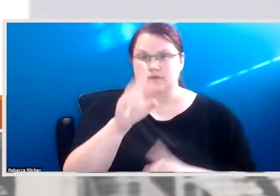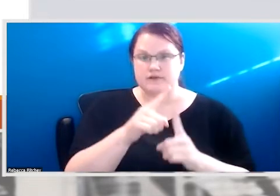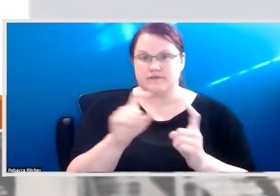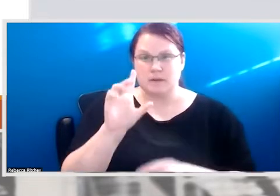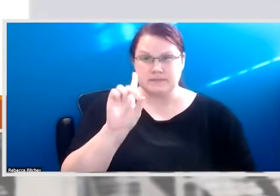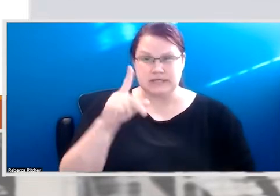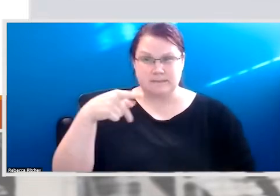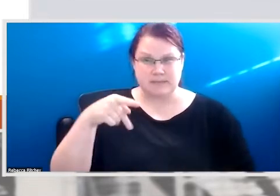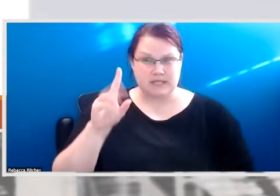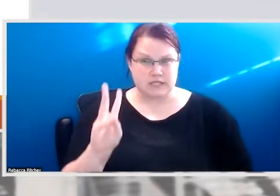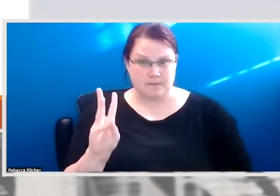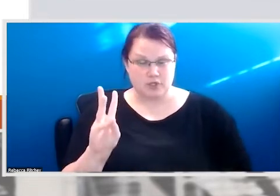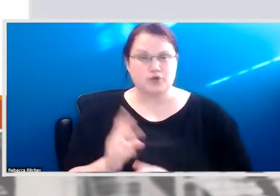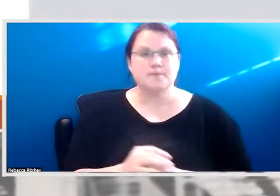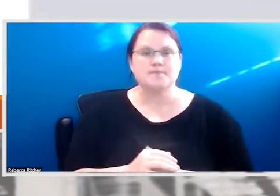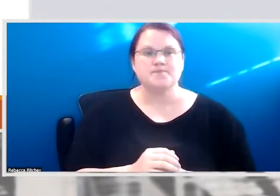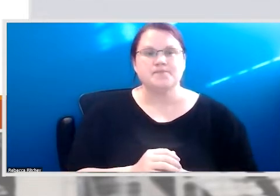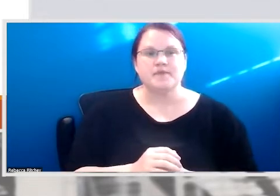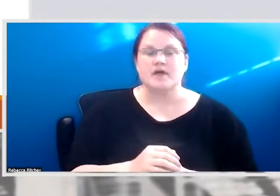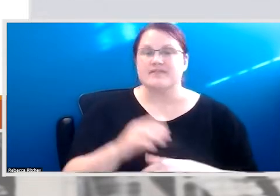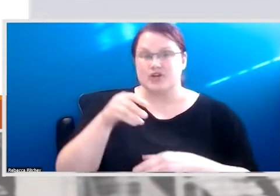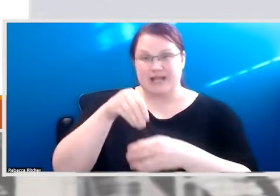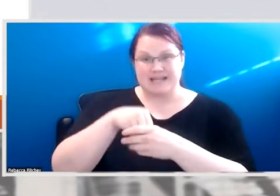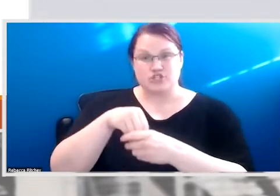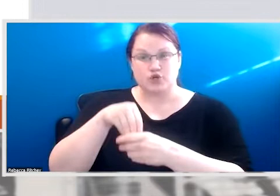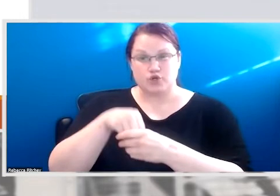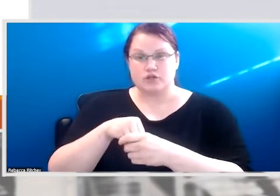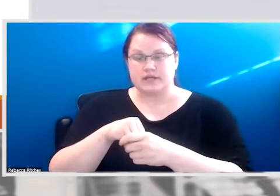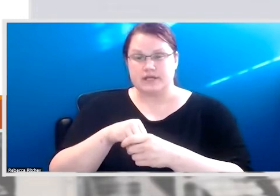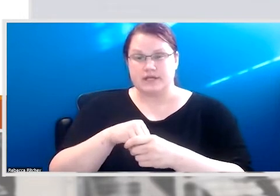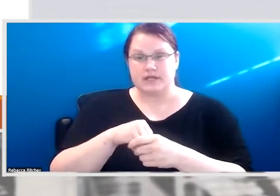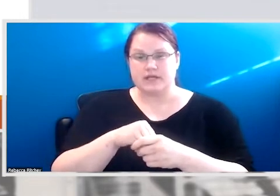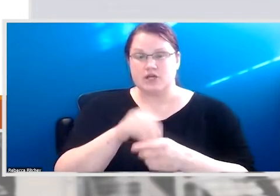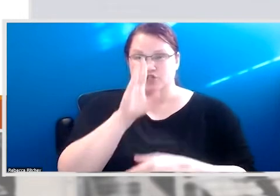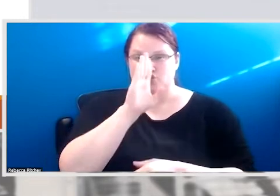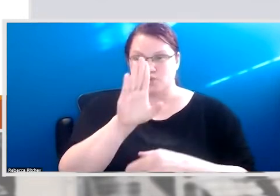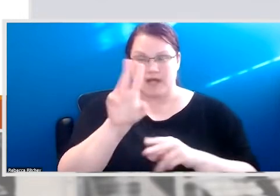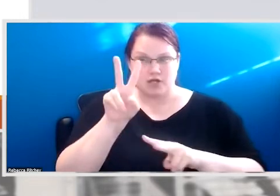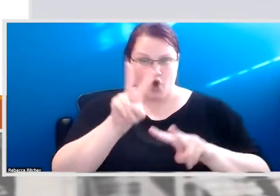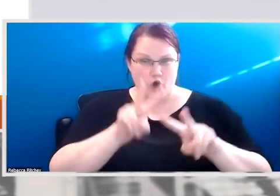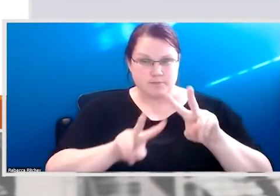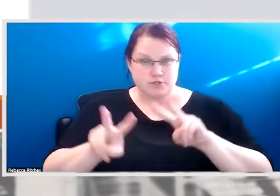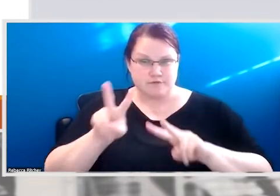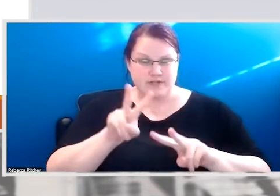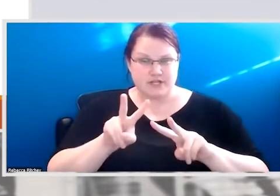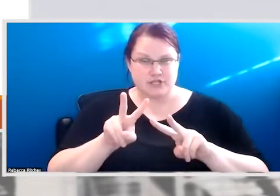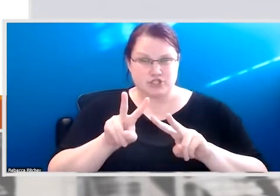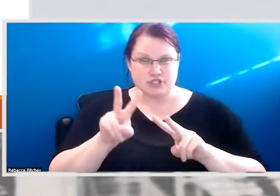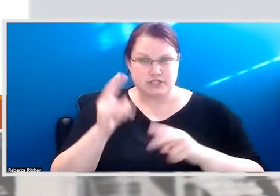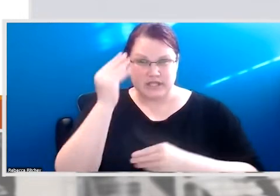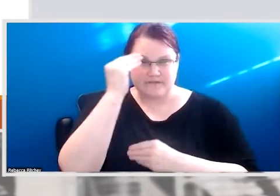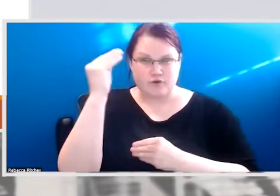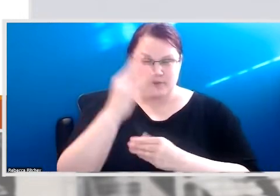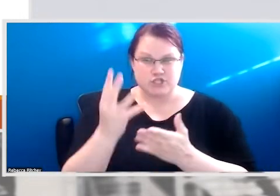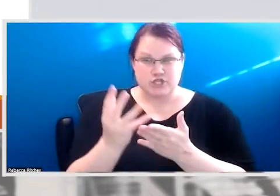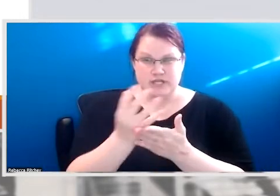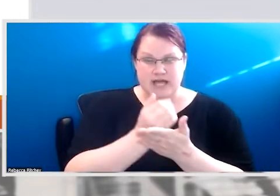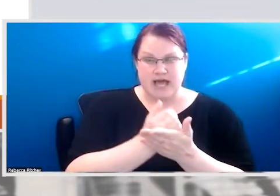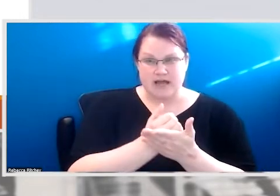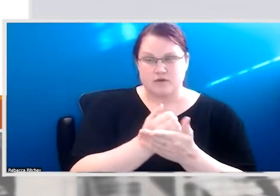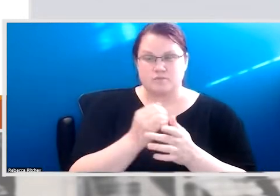Works. So these come internally. They're from direct observation and data gathered by our staff, whether that's field